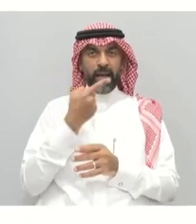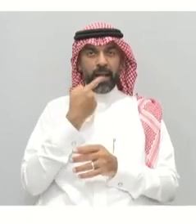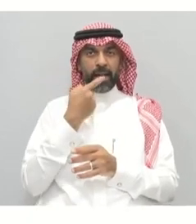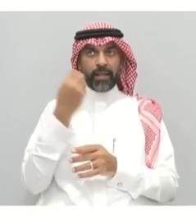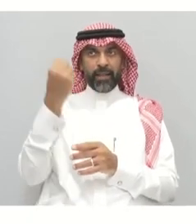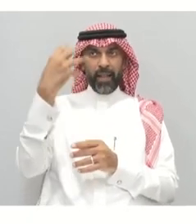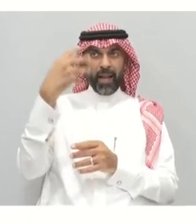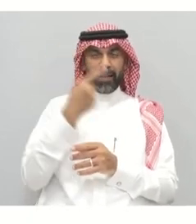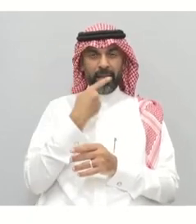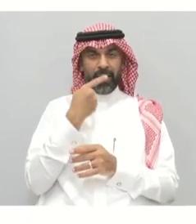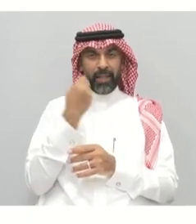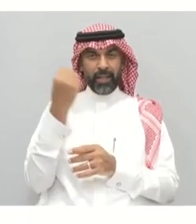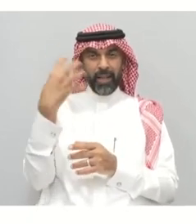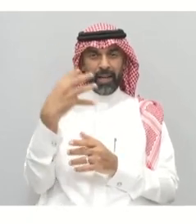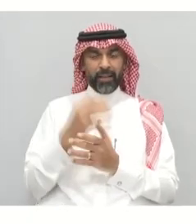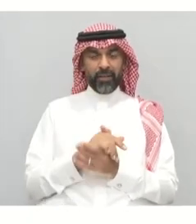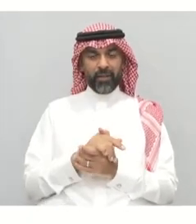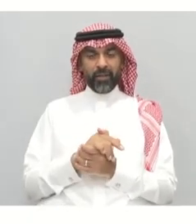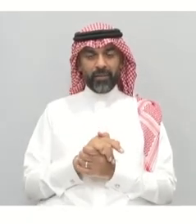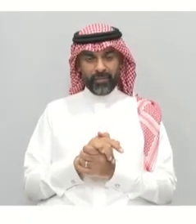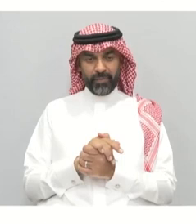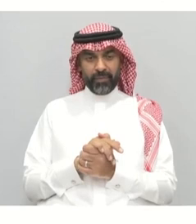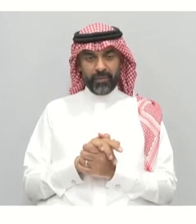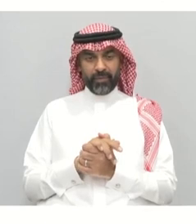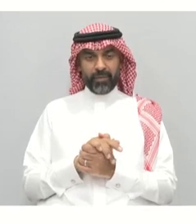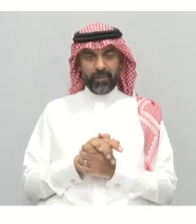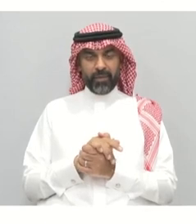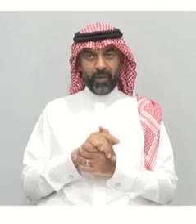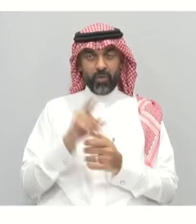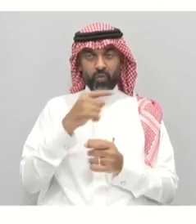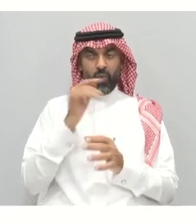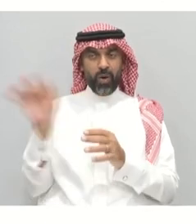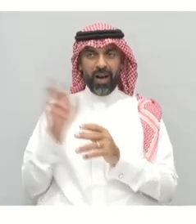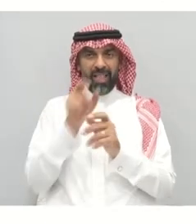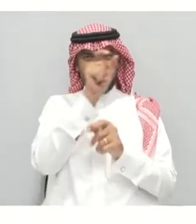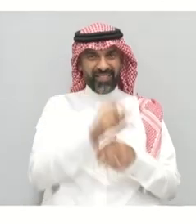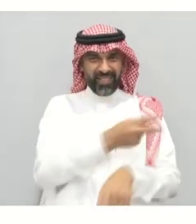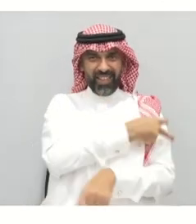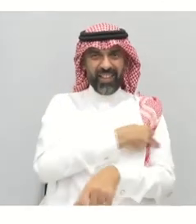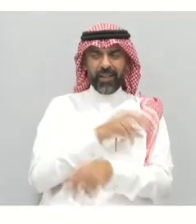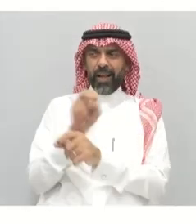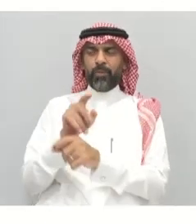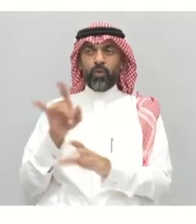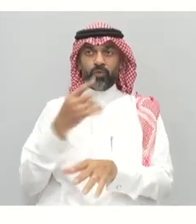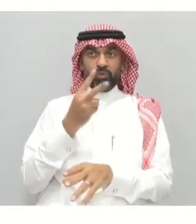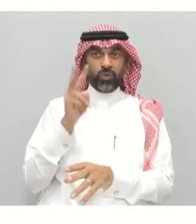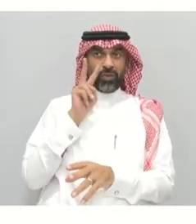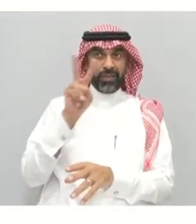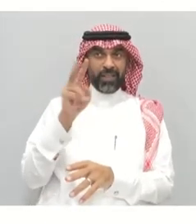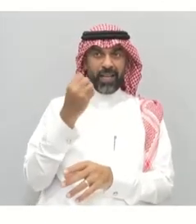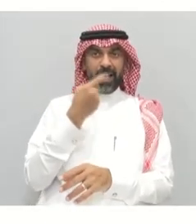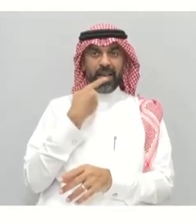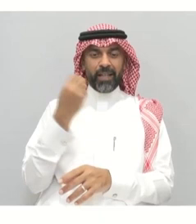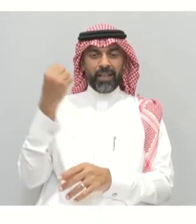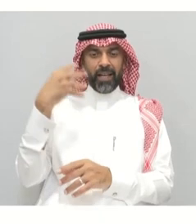light, red light, so he's telling them, when you see a red light, red light, red light, you